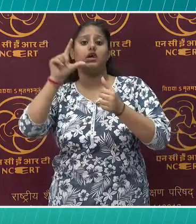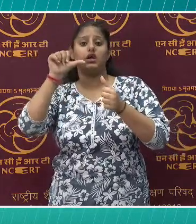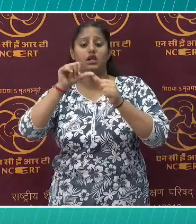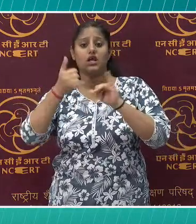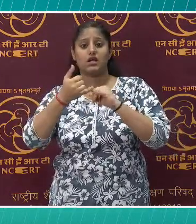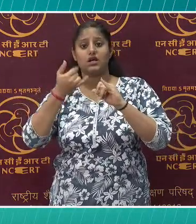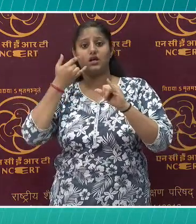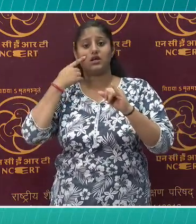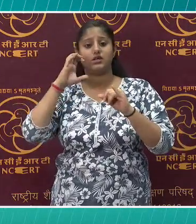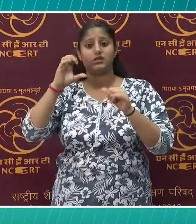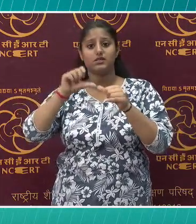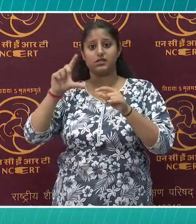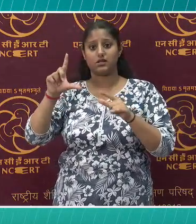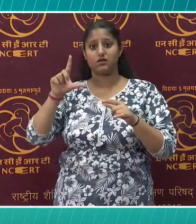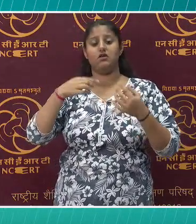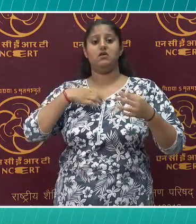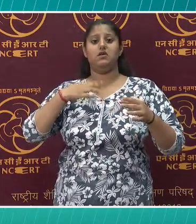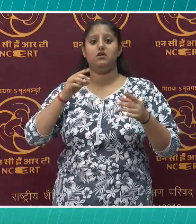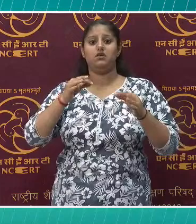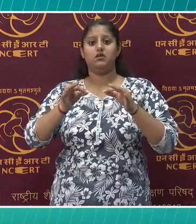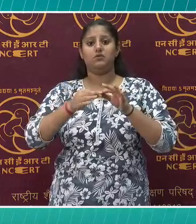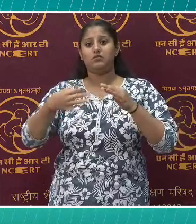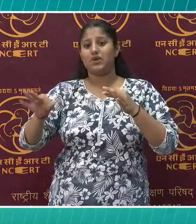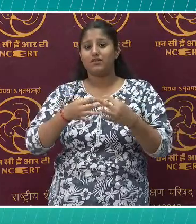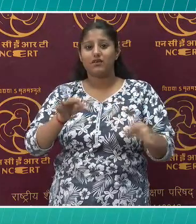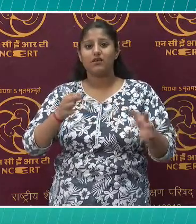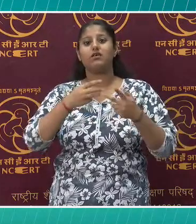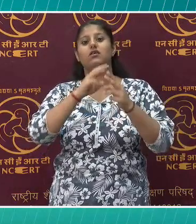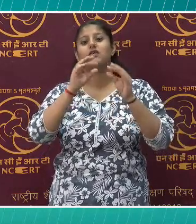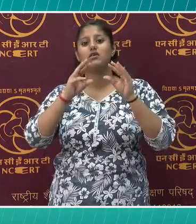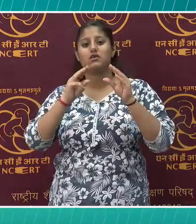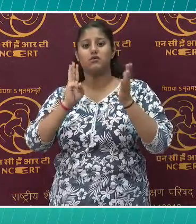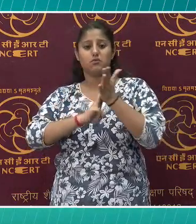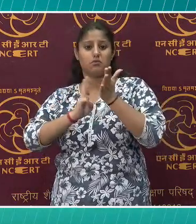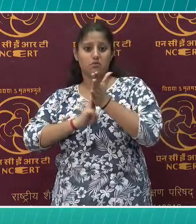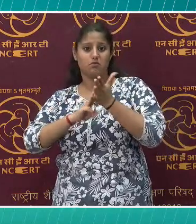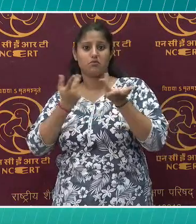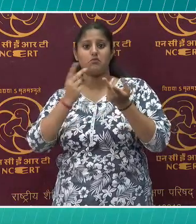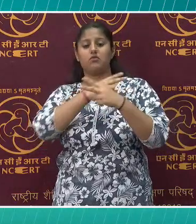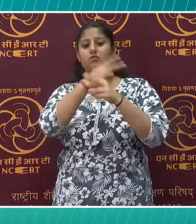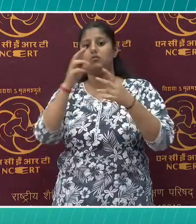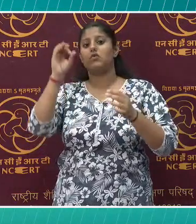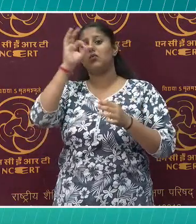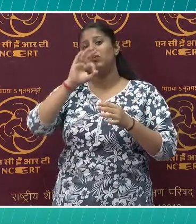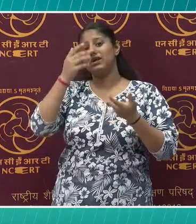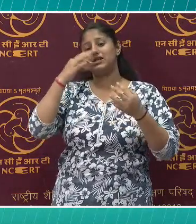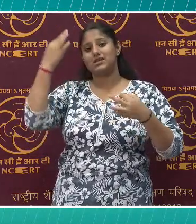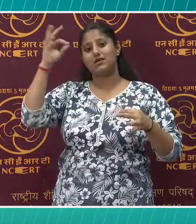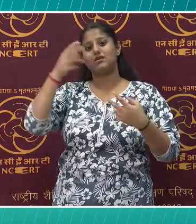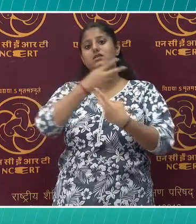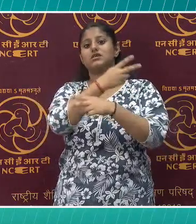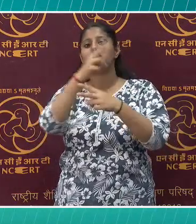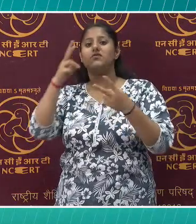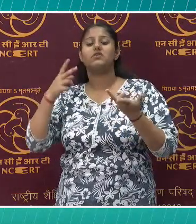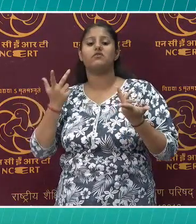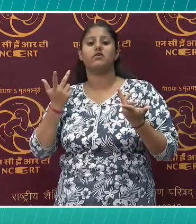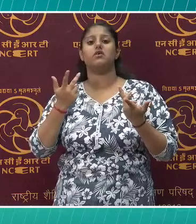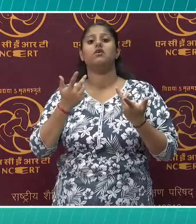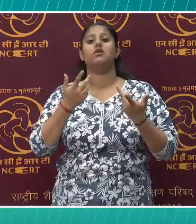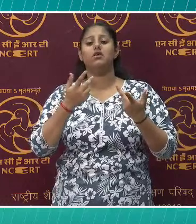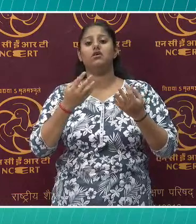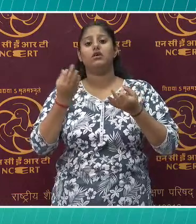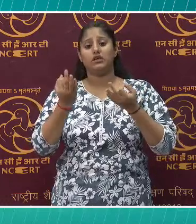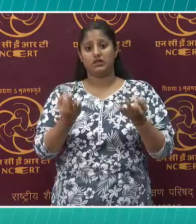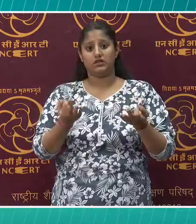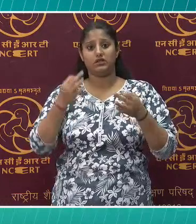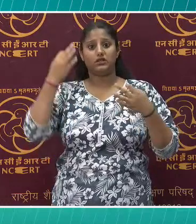have Bharatanatyam, Kathak, we have Manipuri dance, and so many, Odissi, then Kathakali. So all these are very important dance